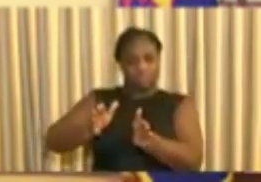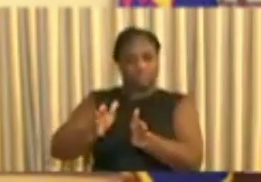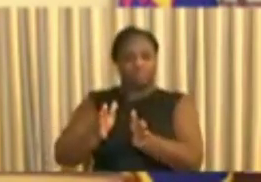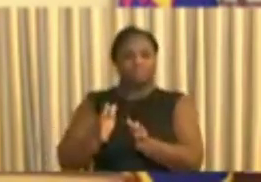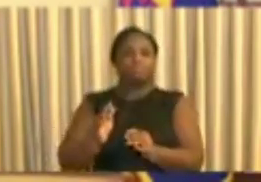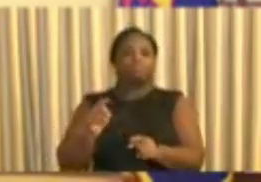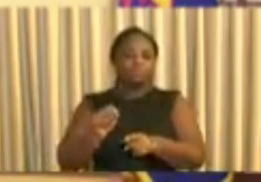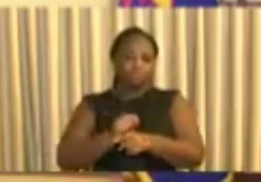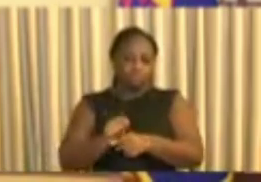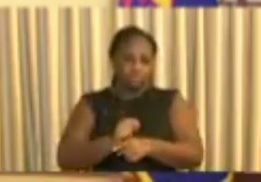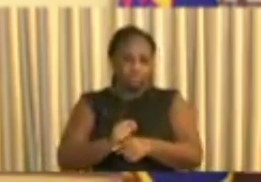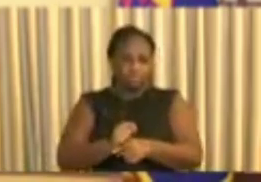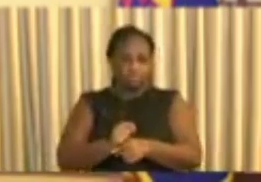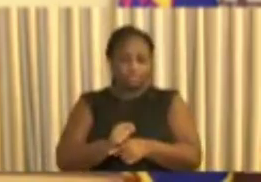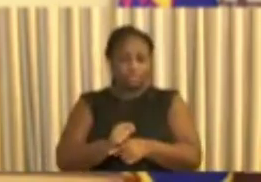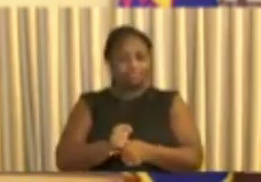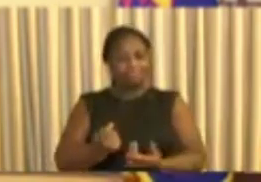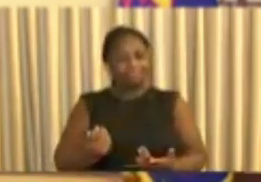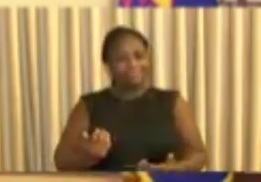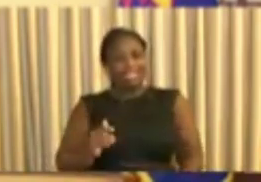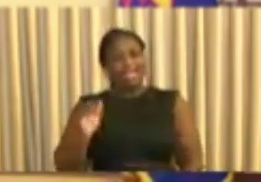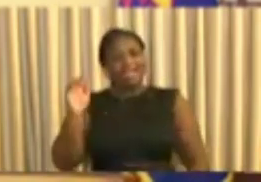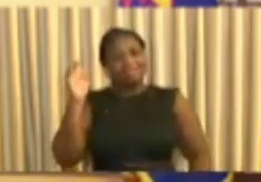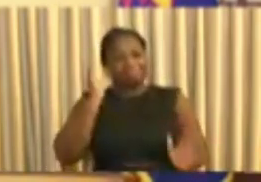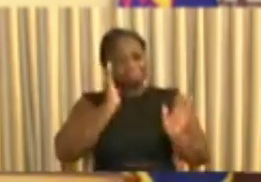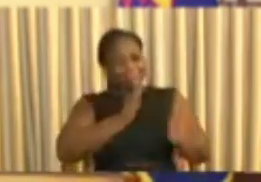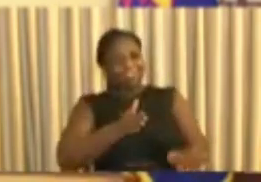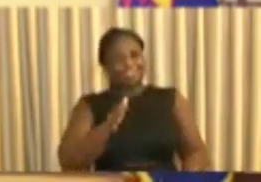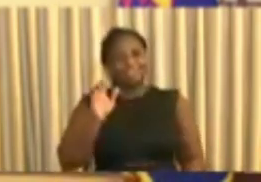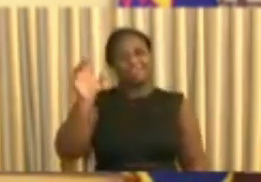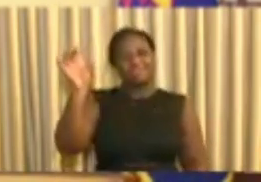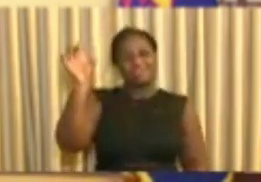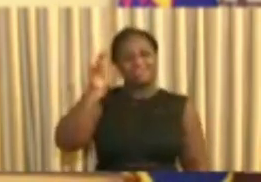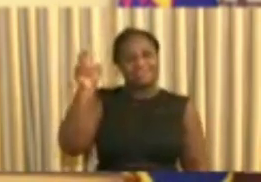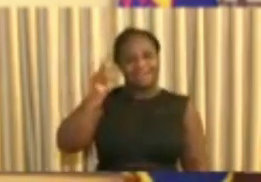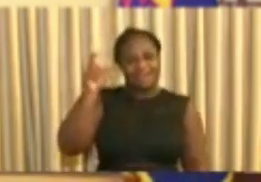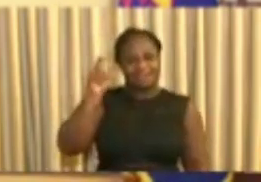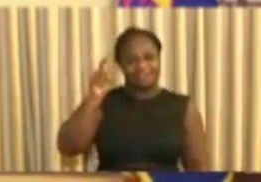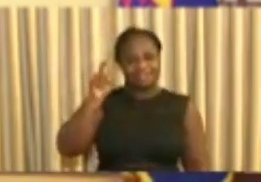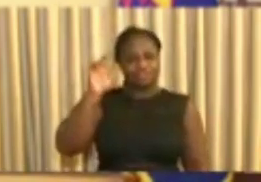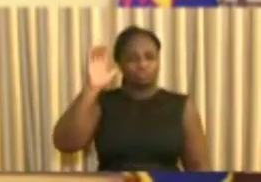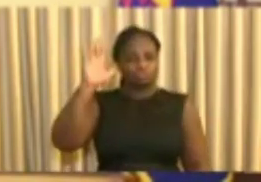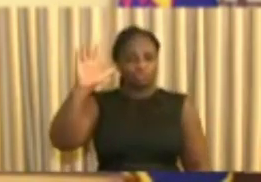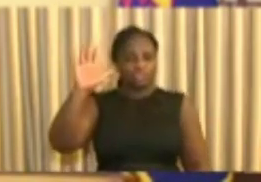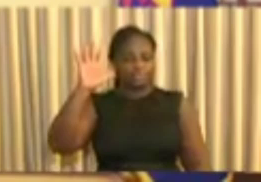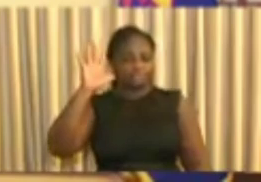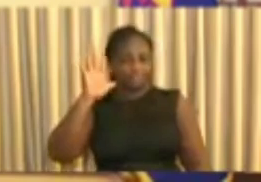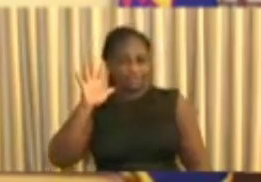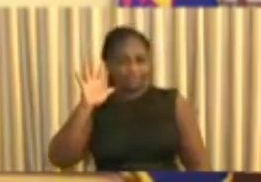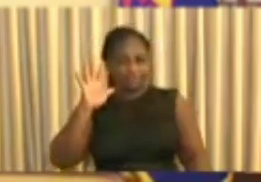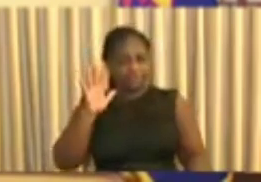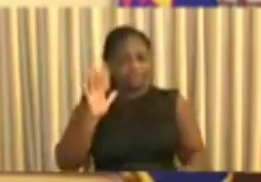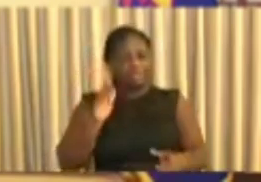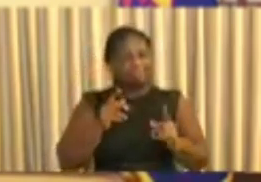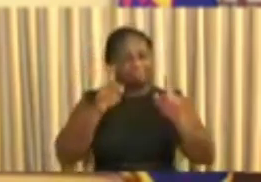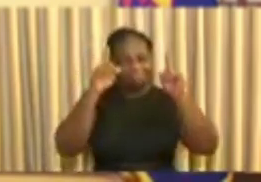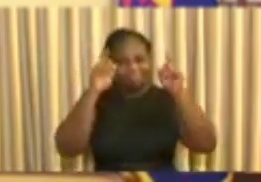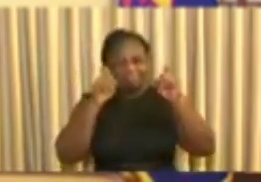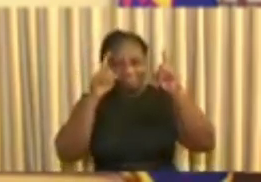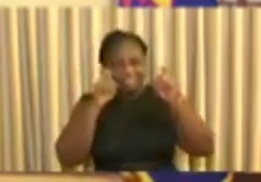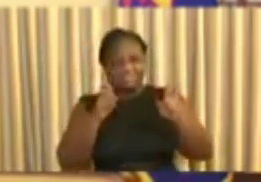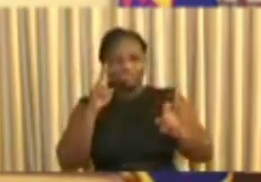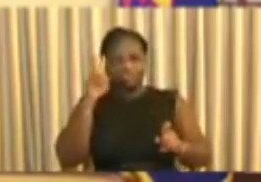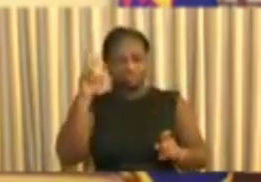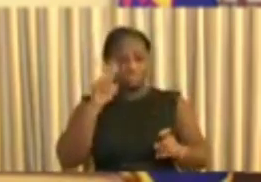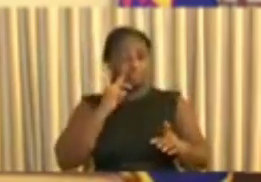treatment. Of the remaining 925 persons who have undergone 2 tests and found to